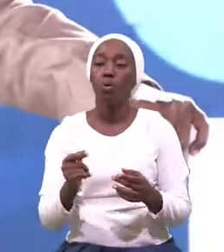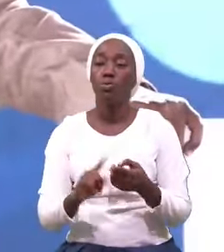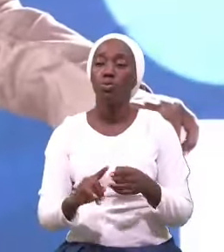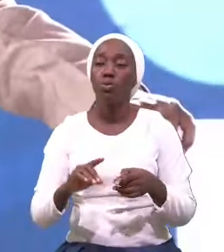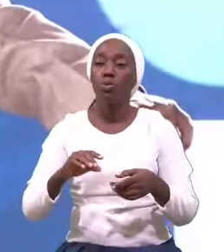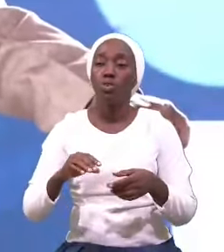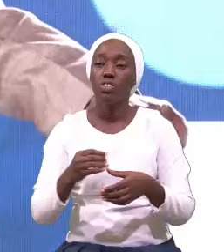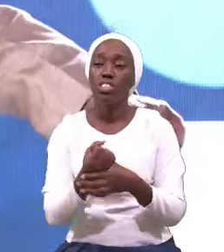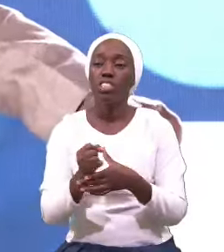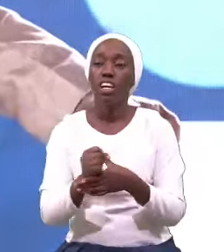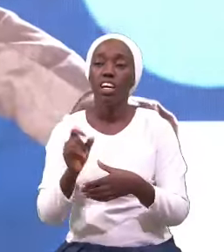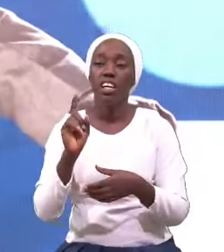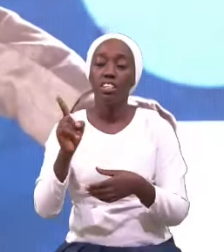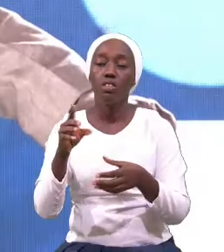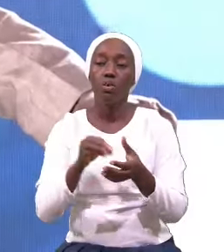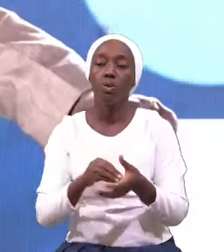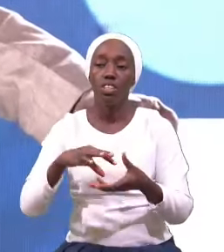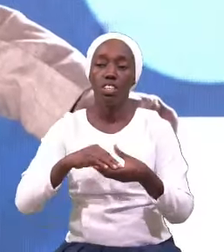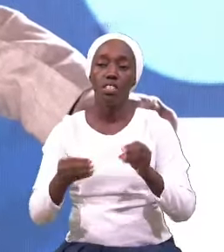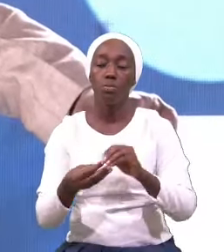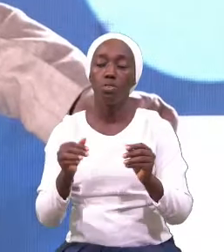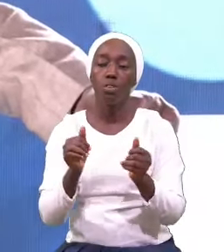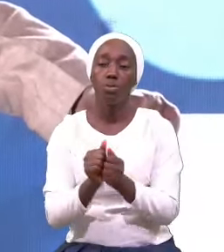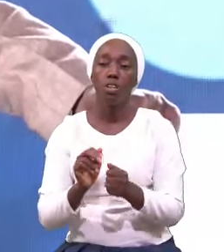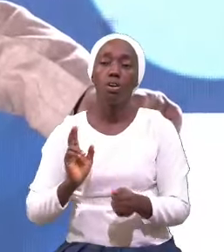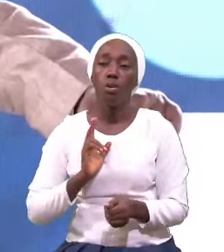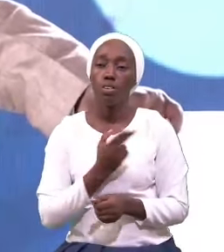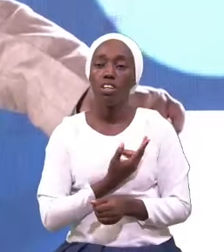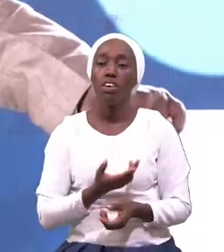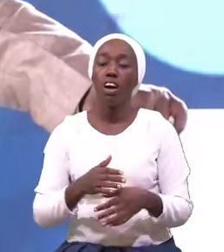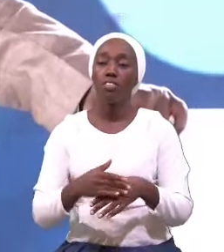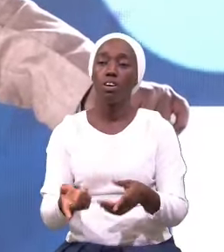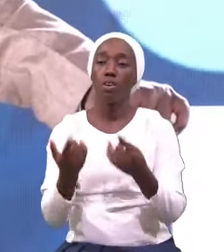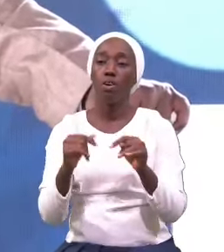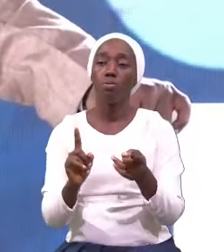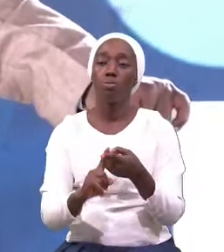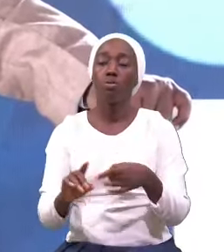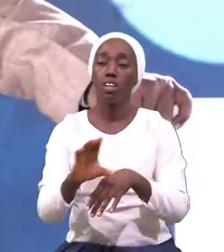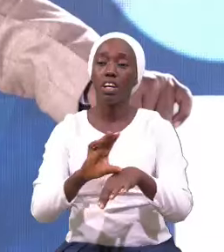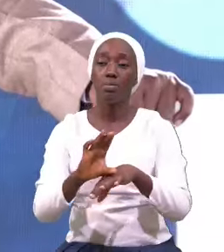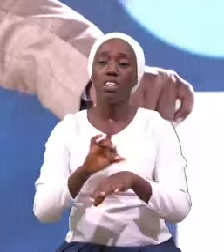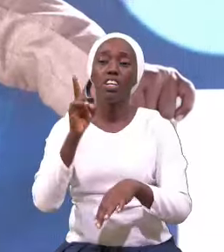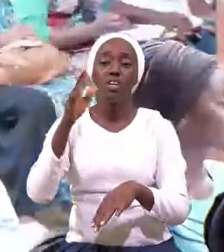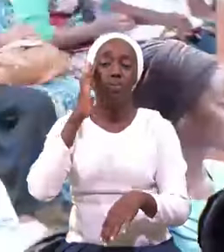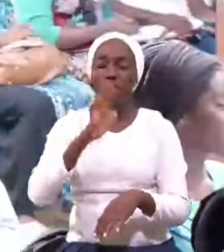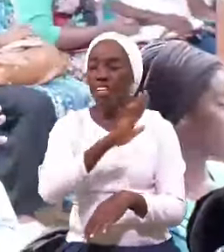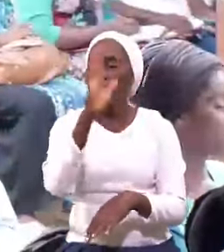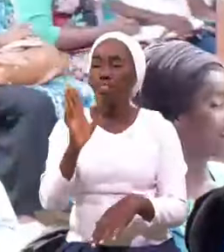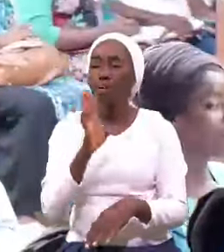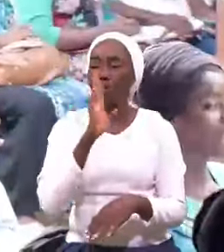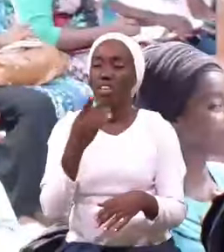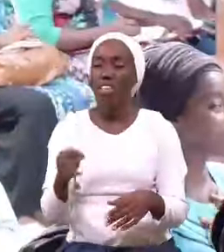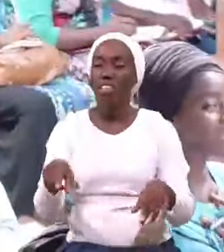Now that I've come to Cameroon, I will never be the same again.